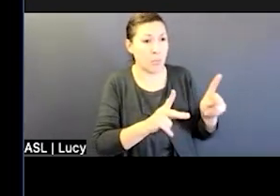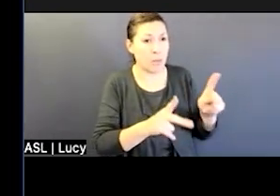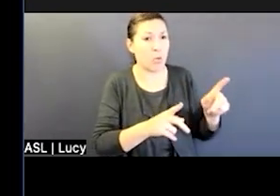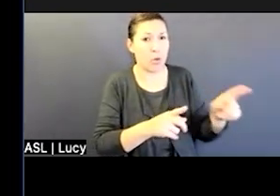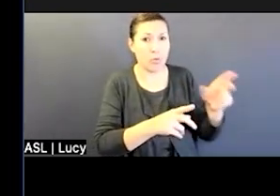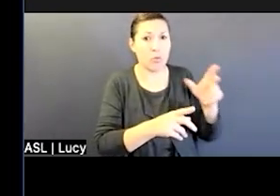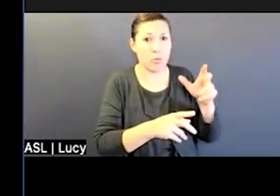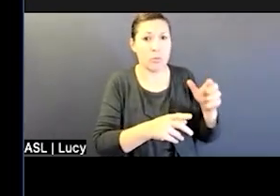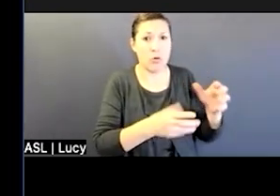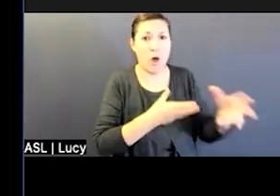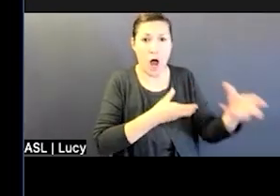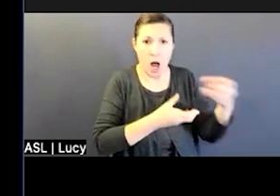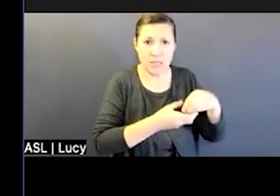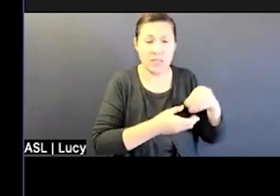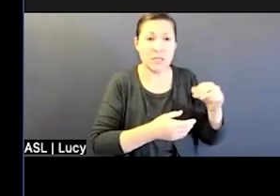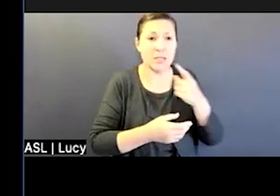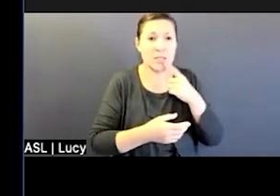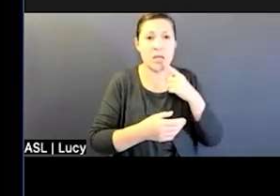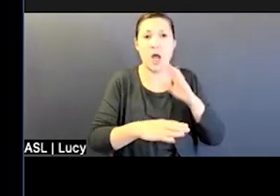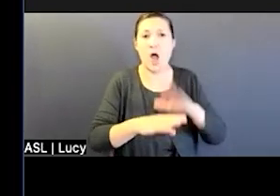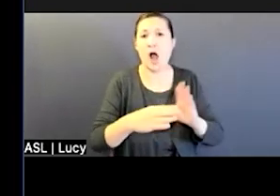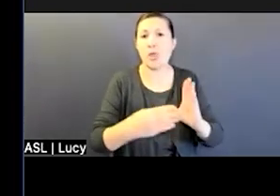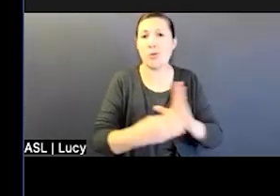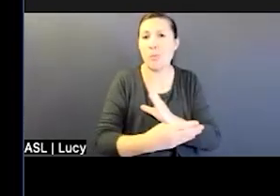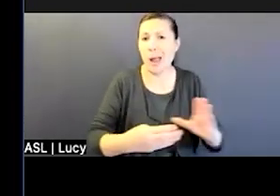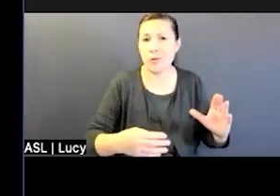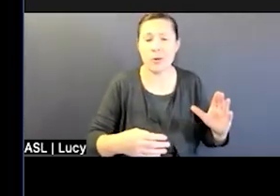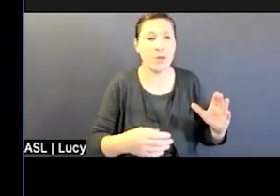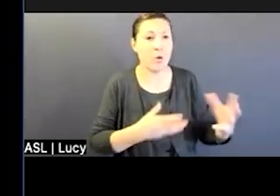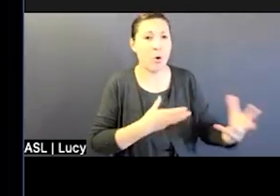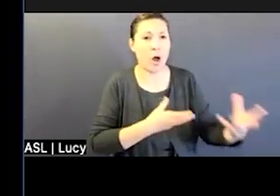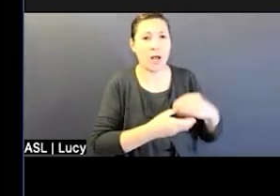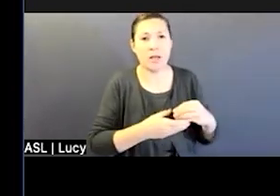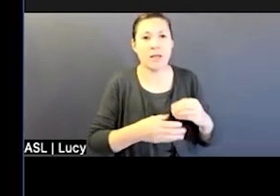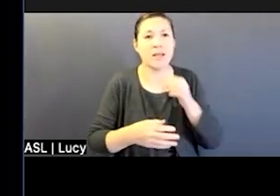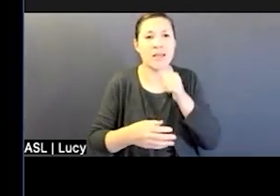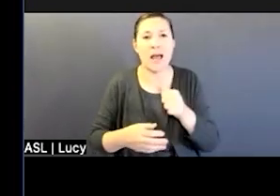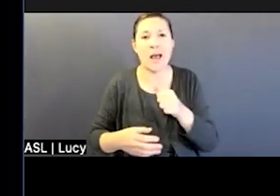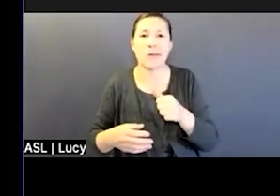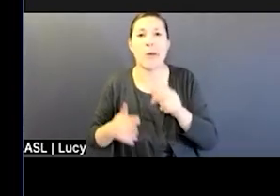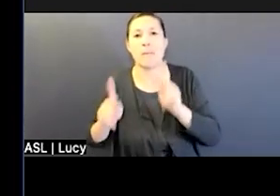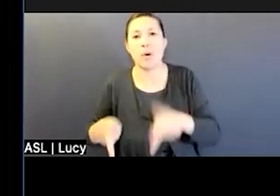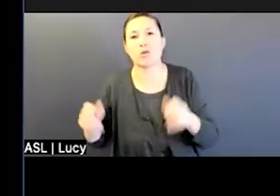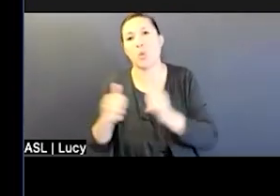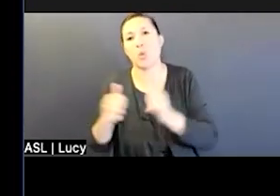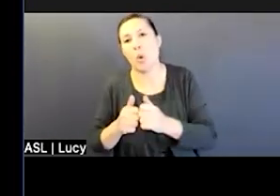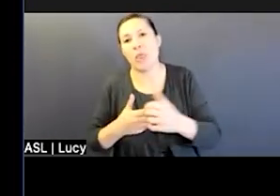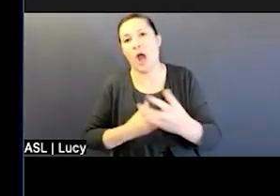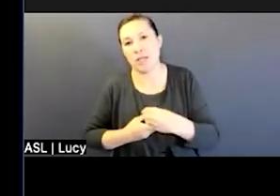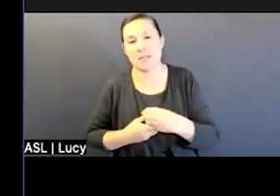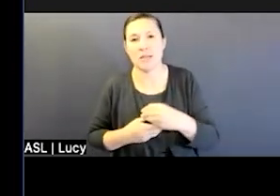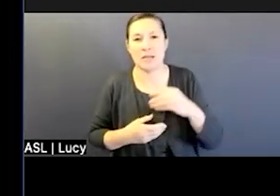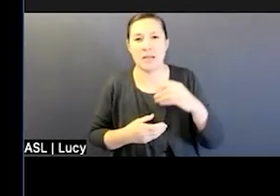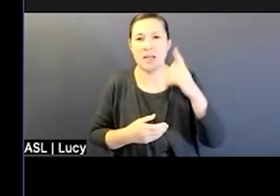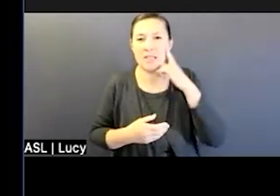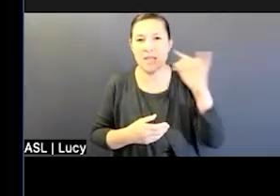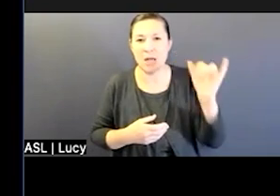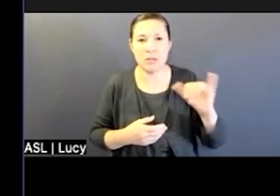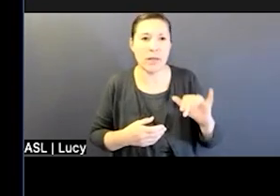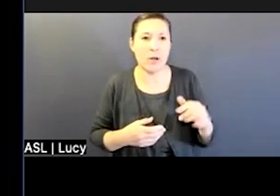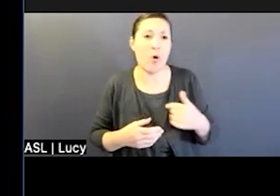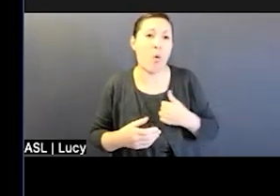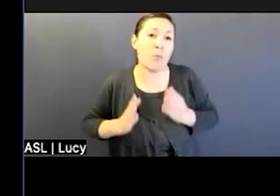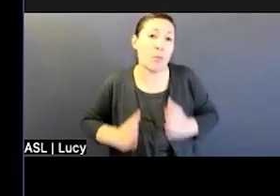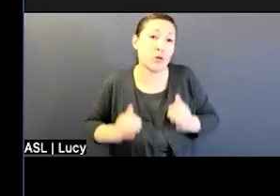spectrum, but prefer that over being called a person with autism, because to them that sounds like a person with cancer or something